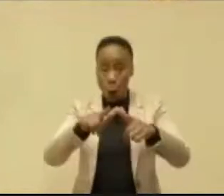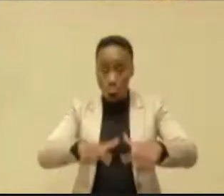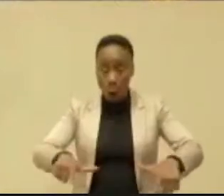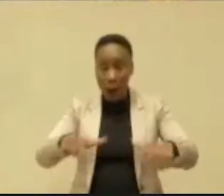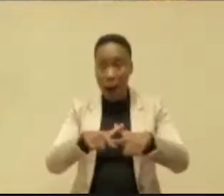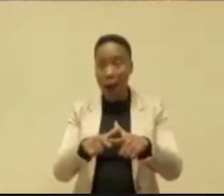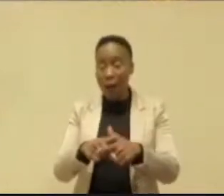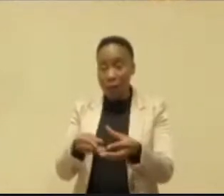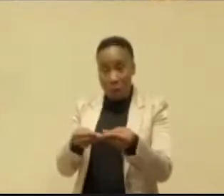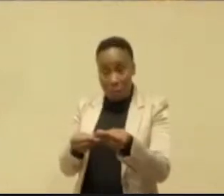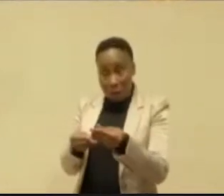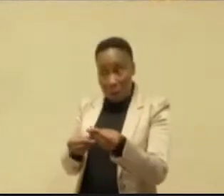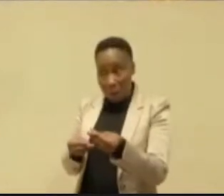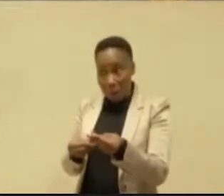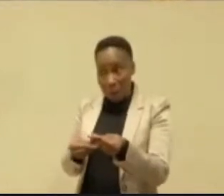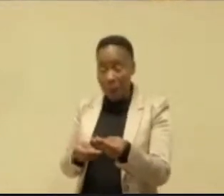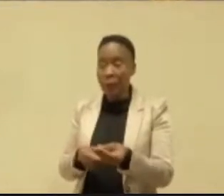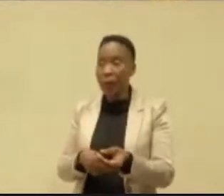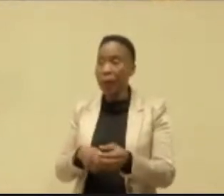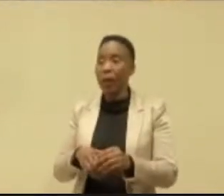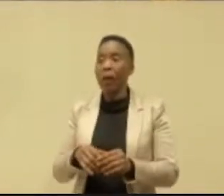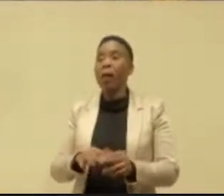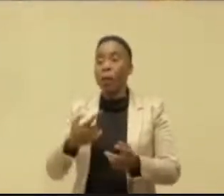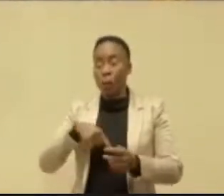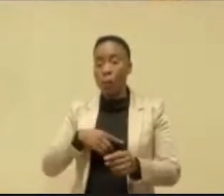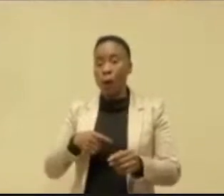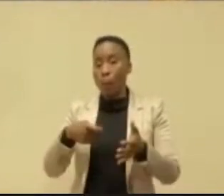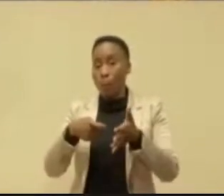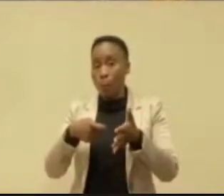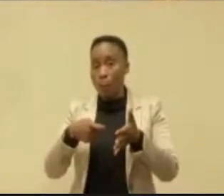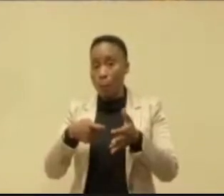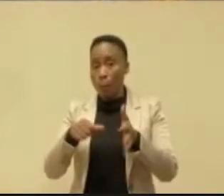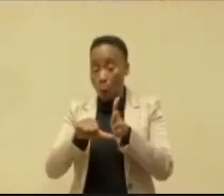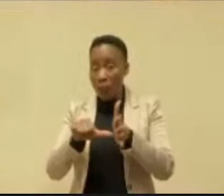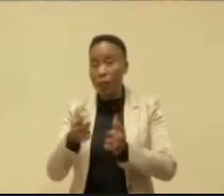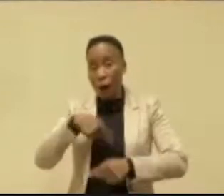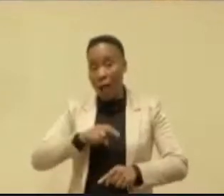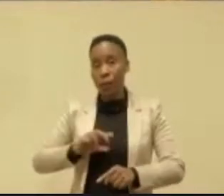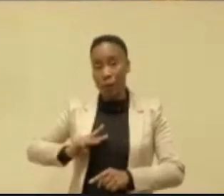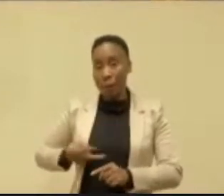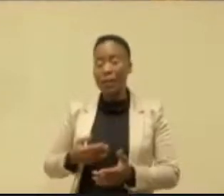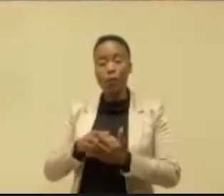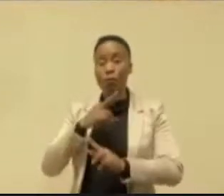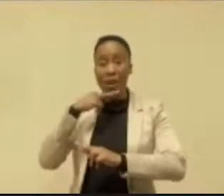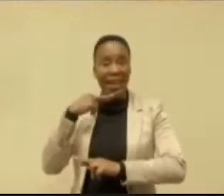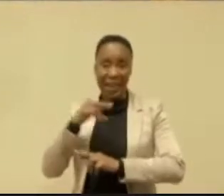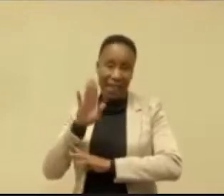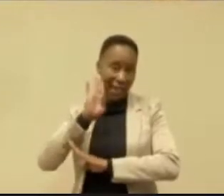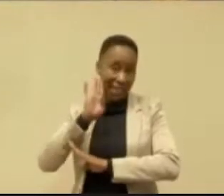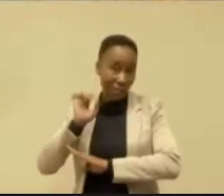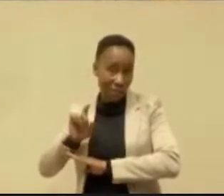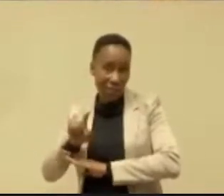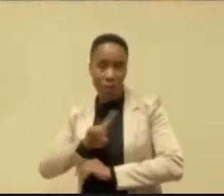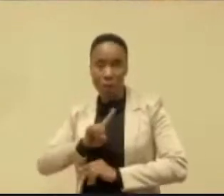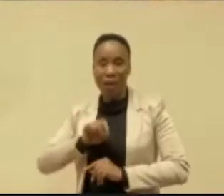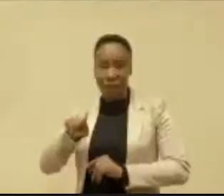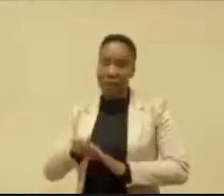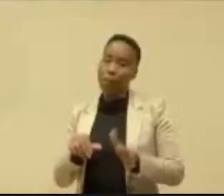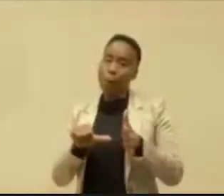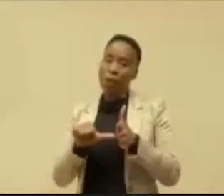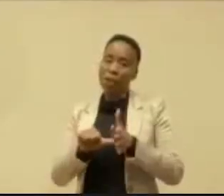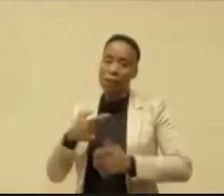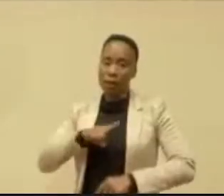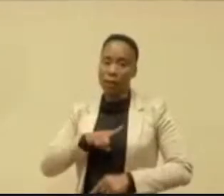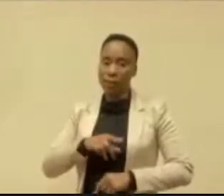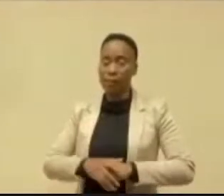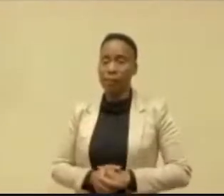campaign so i think it's important for us as women really to listen to this okay